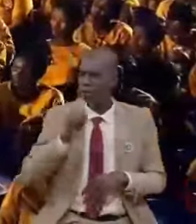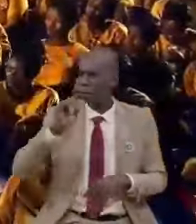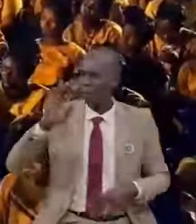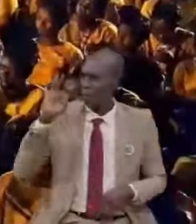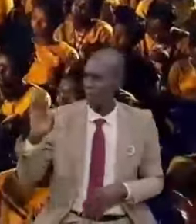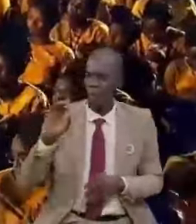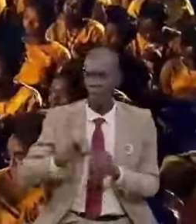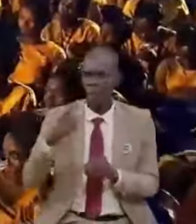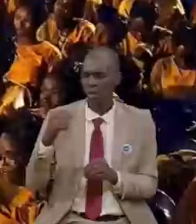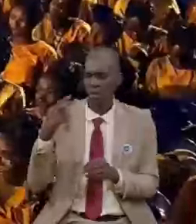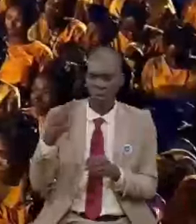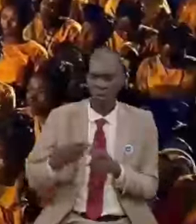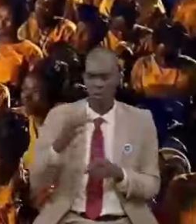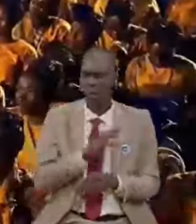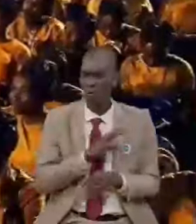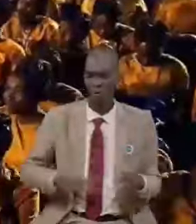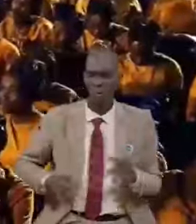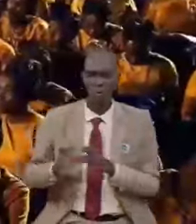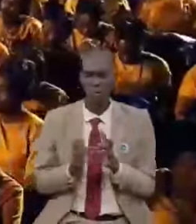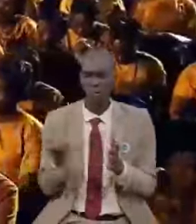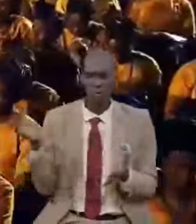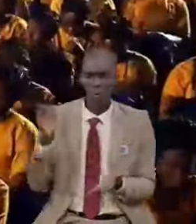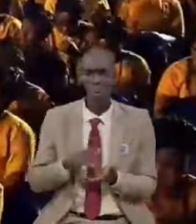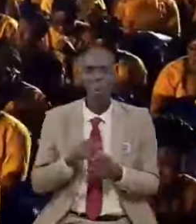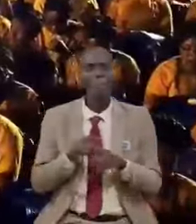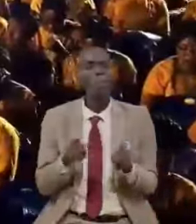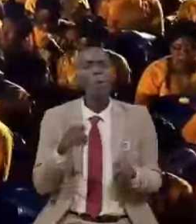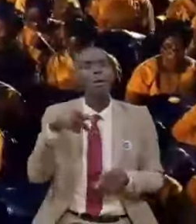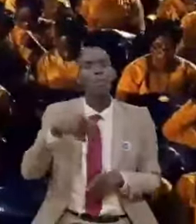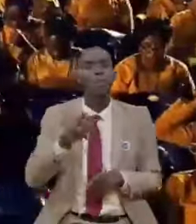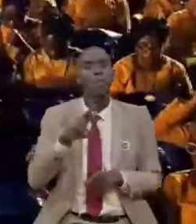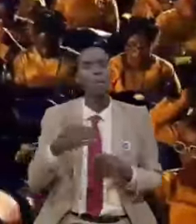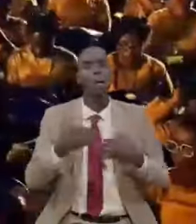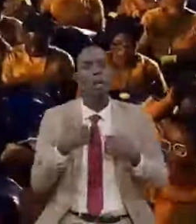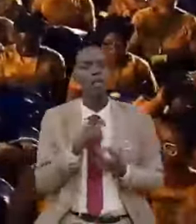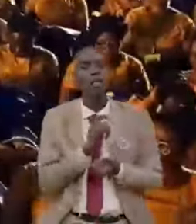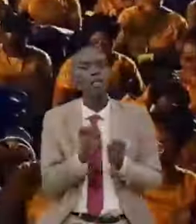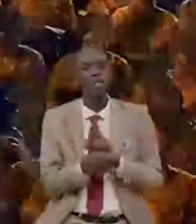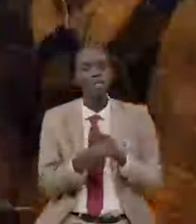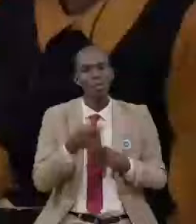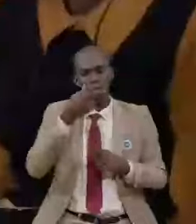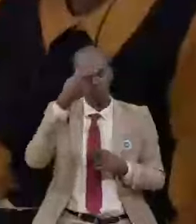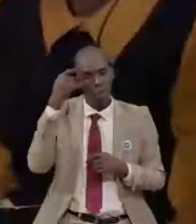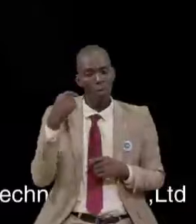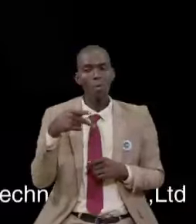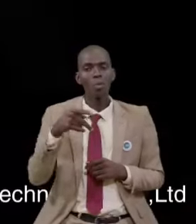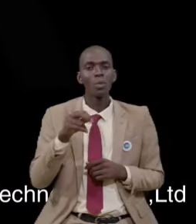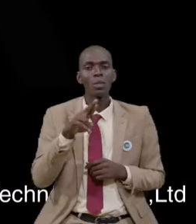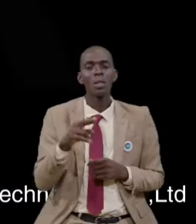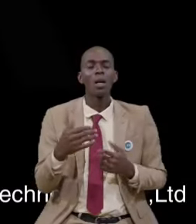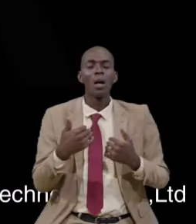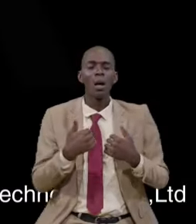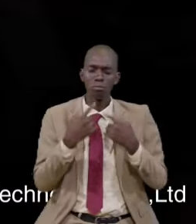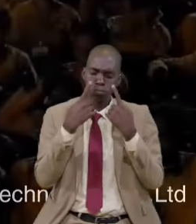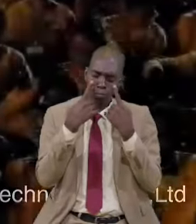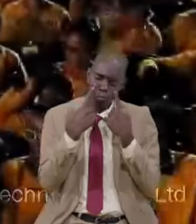restored because he wept the tears of repentance. He was sorry for what he had